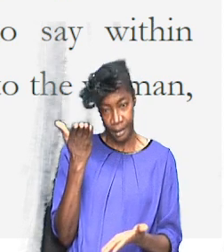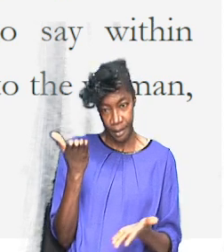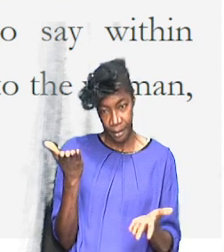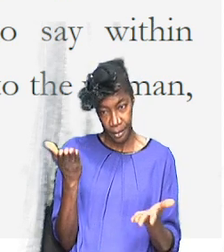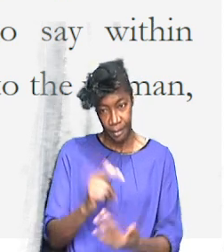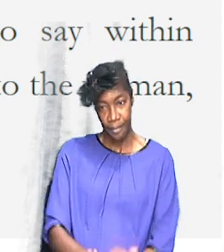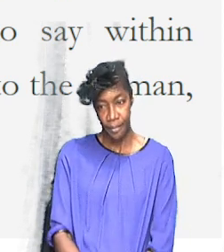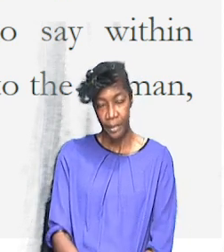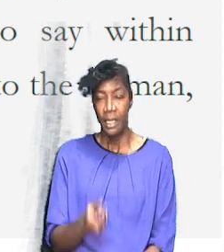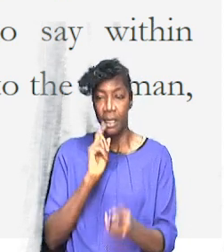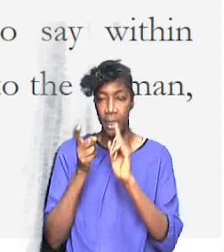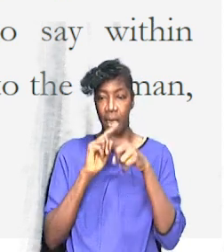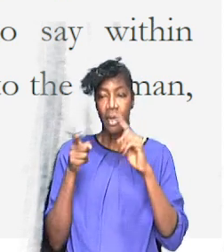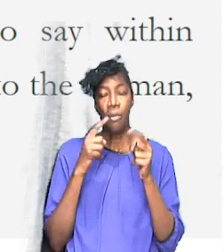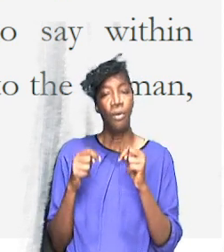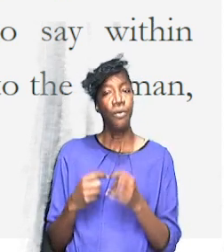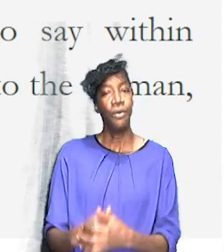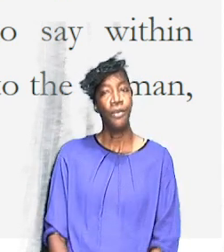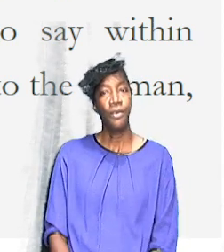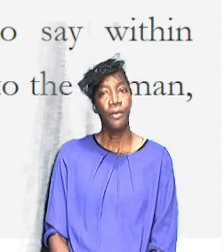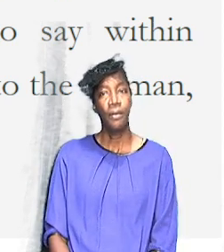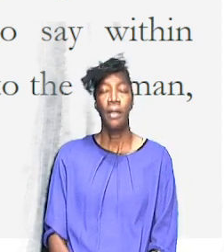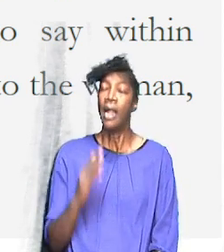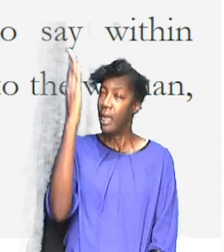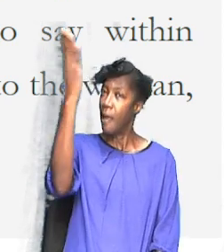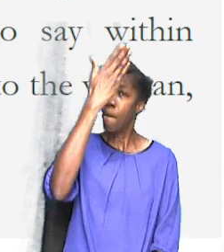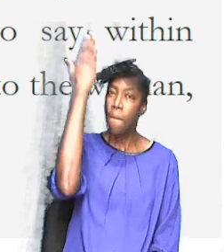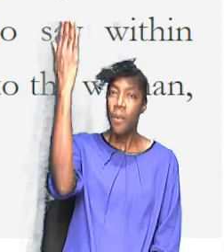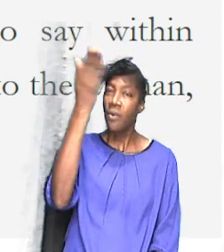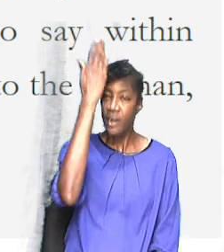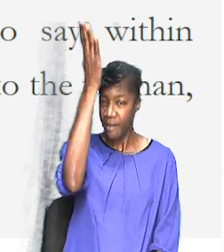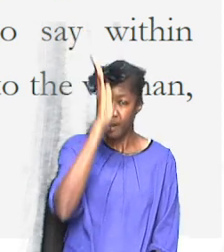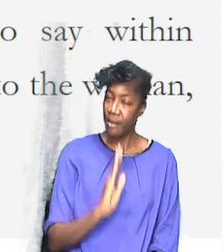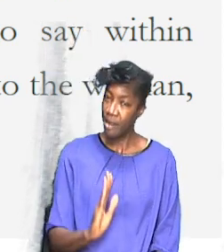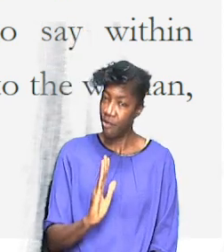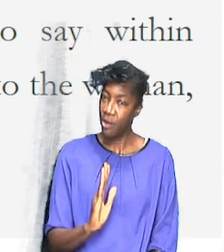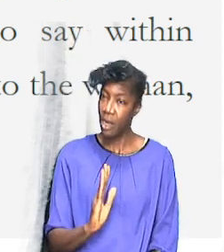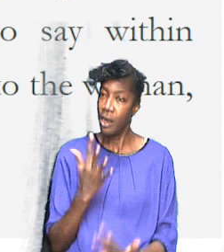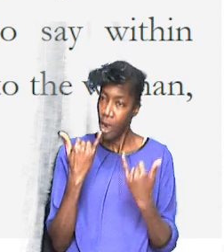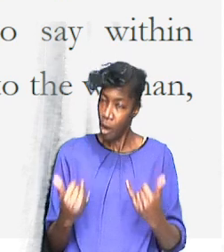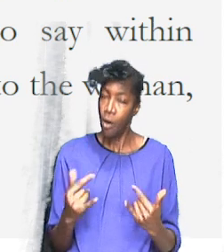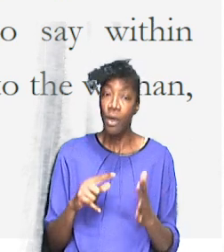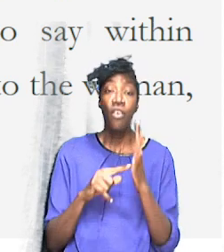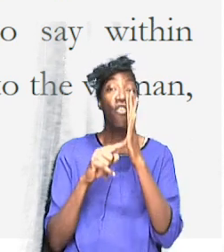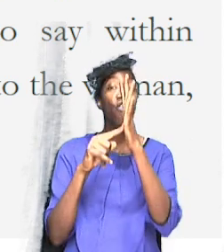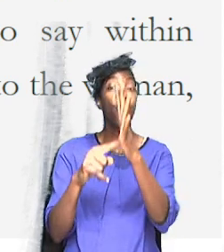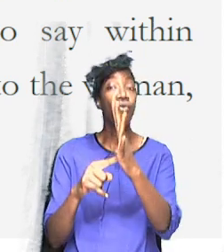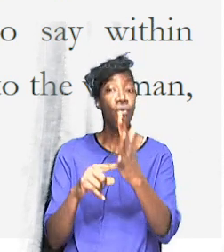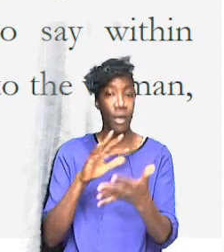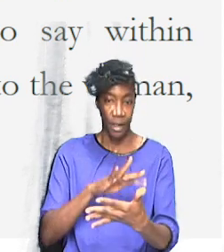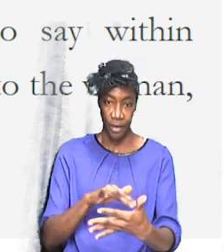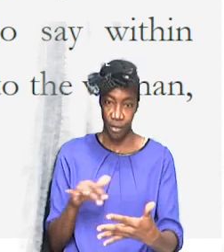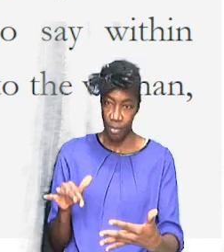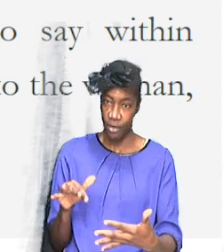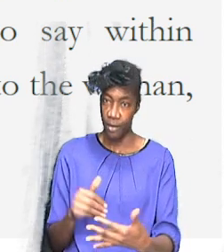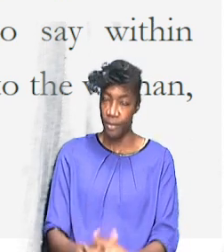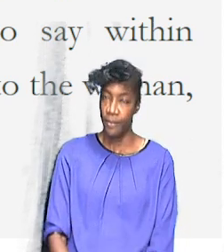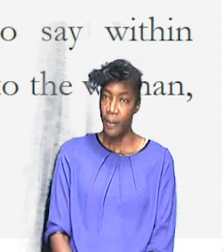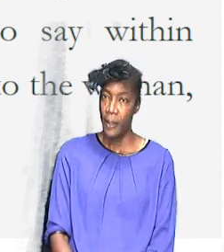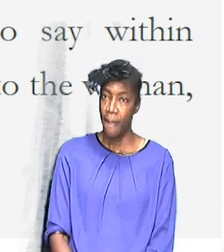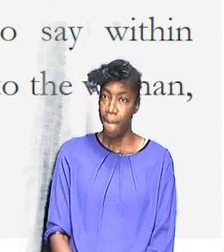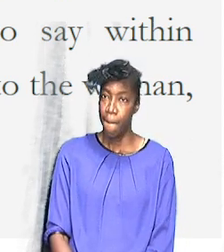spoke about the presence of God and how it's portrayed in Scripture. So,